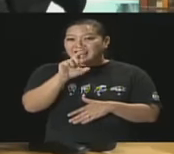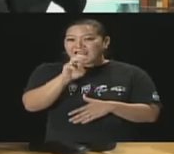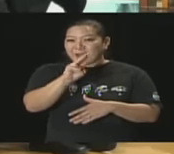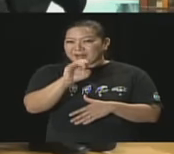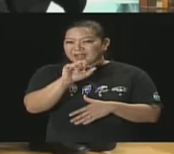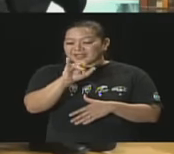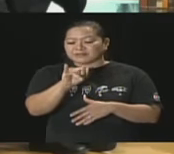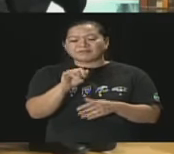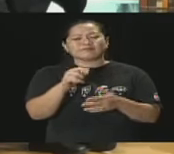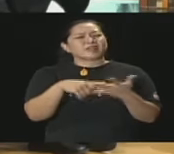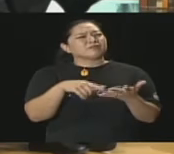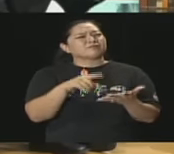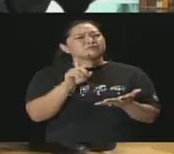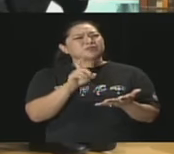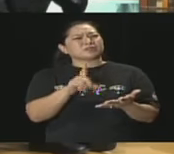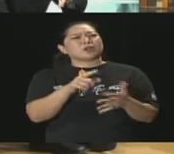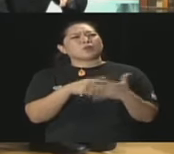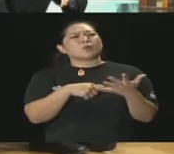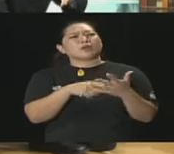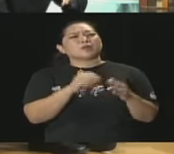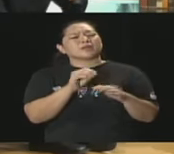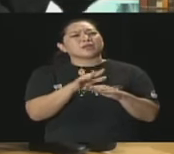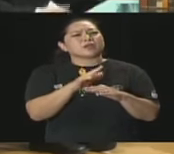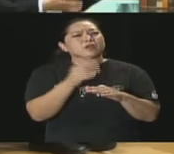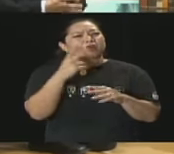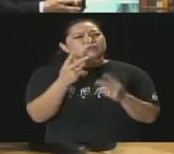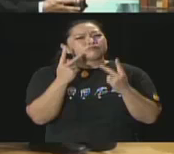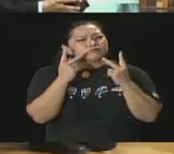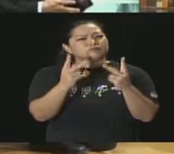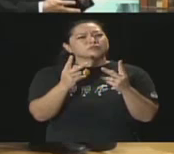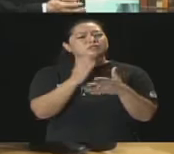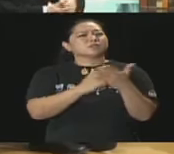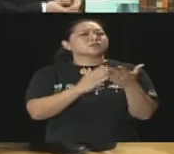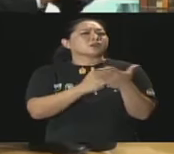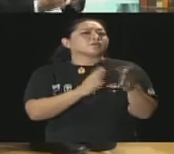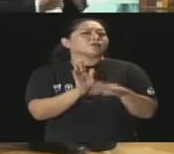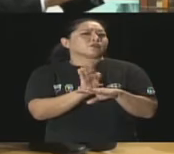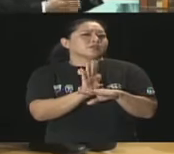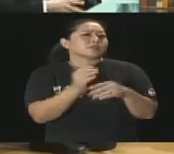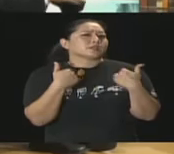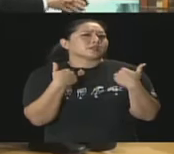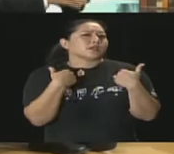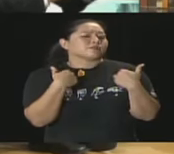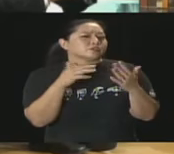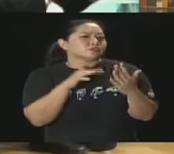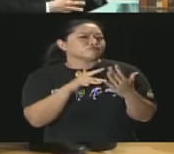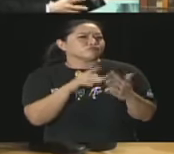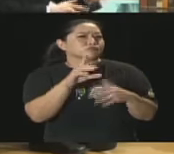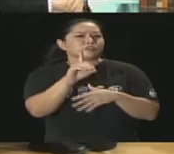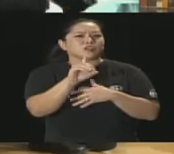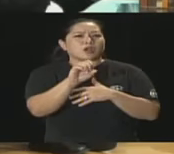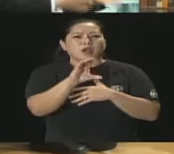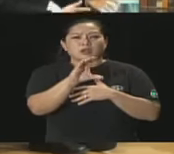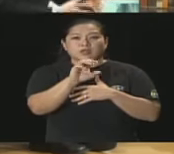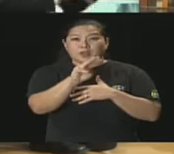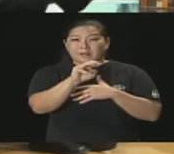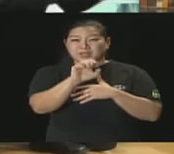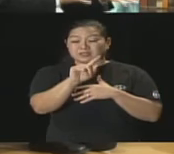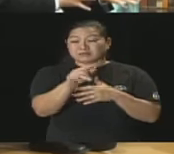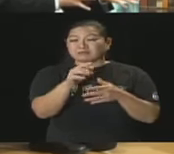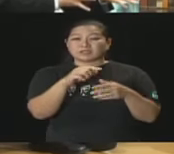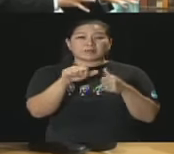question. What will the impact be upon the viewer? Because some documentaries, you know, they say right up front, they're like, this is what it's about. It's about